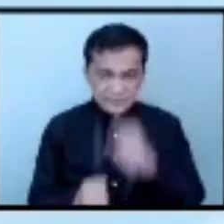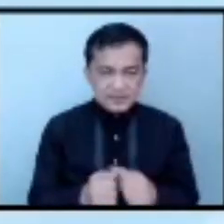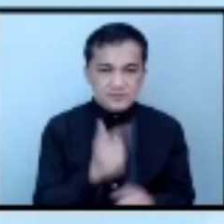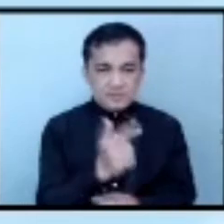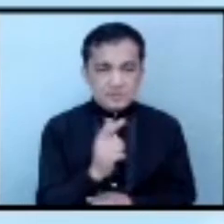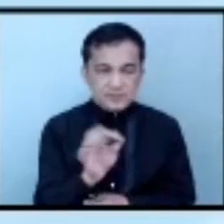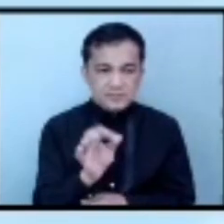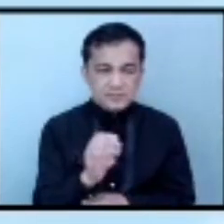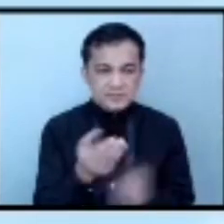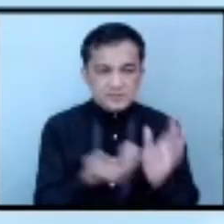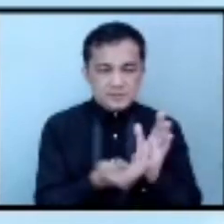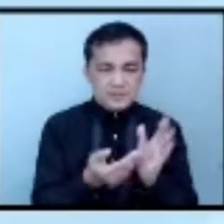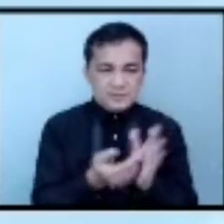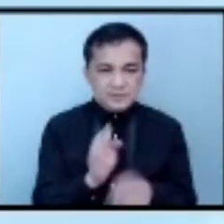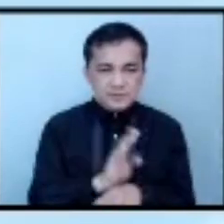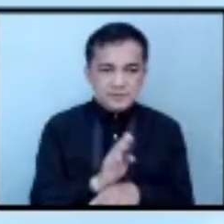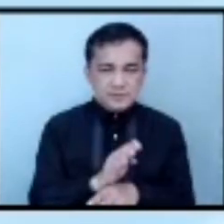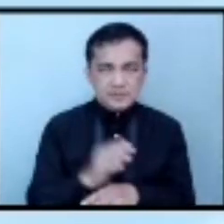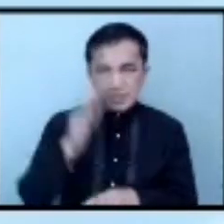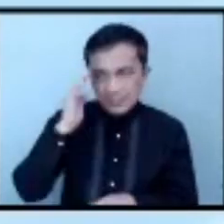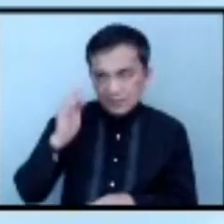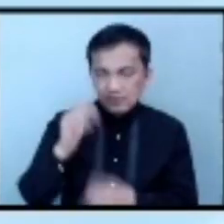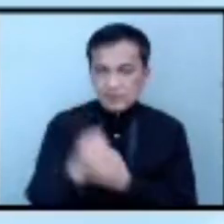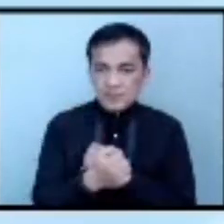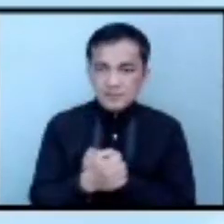star hello love